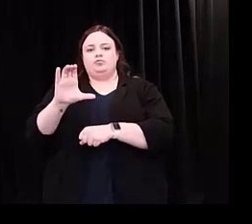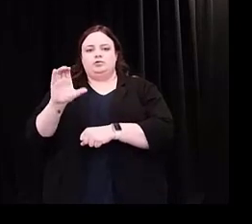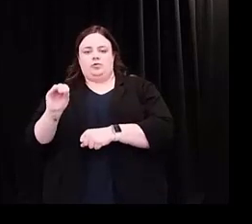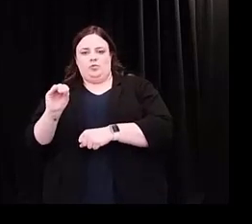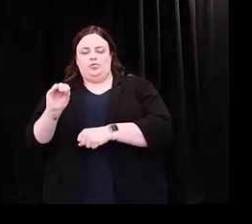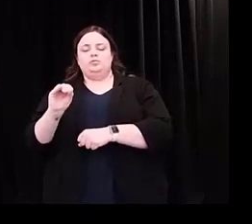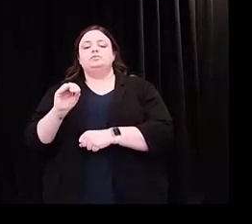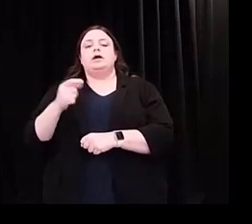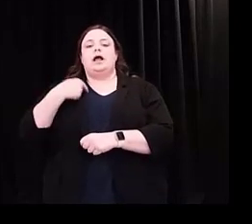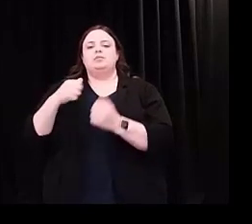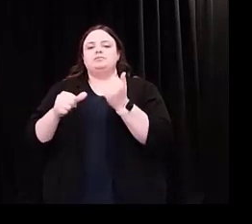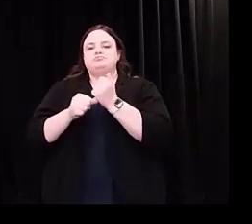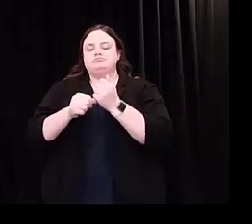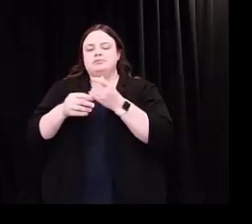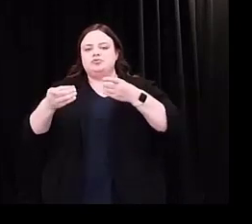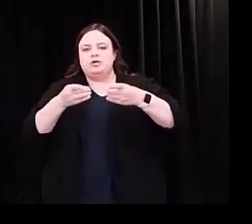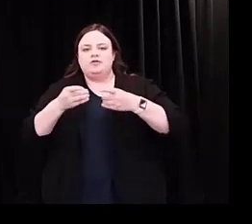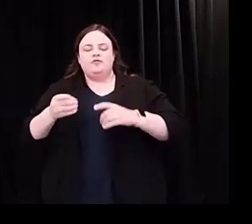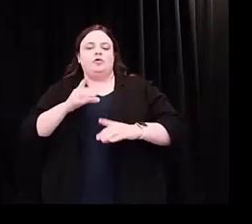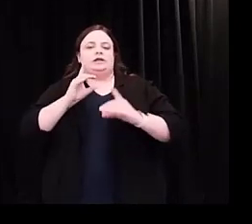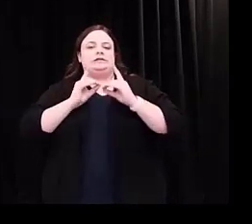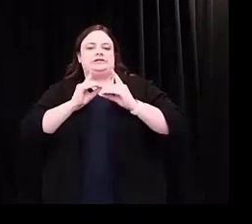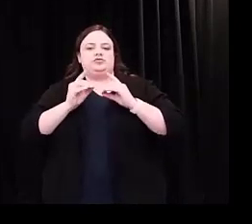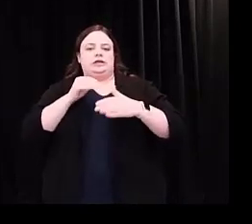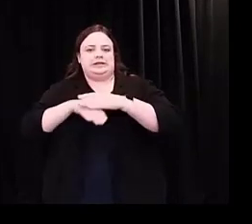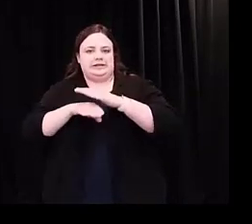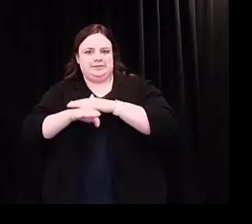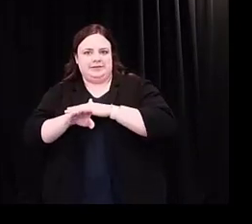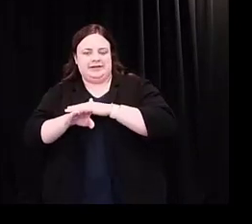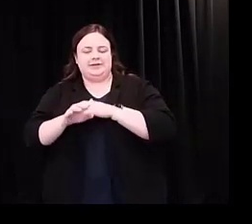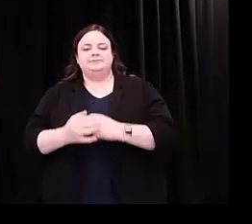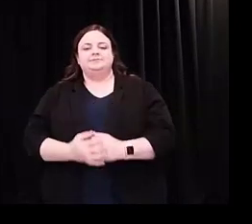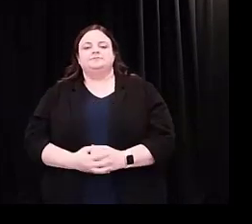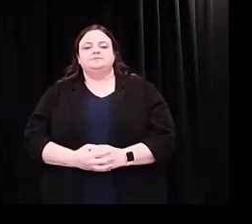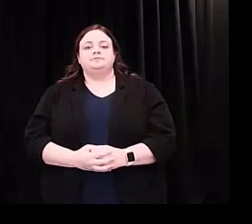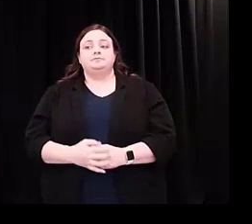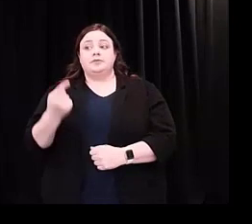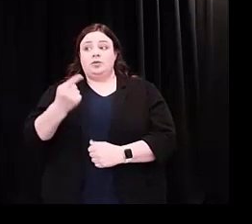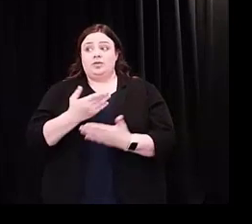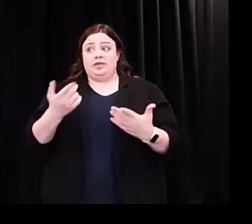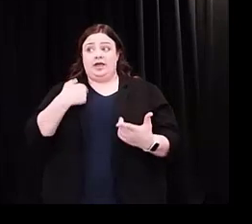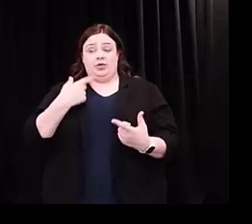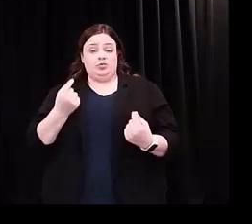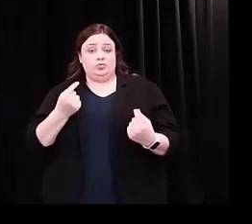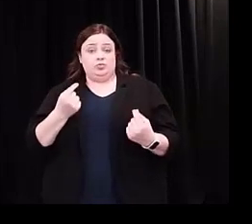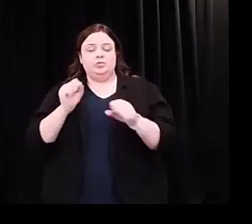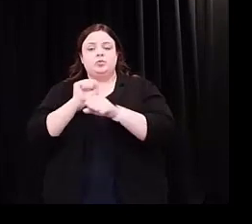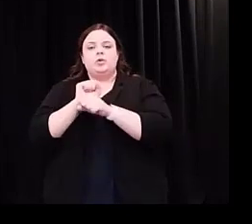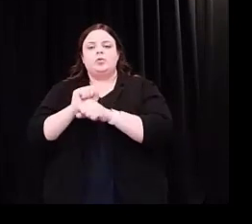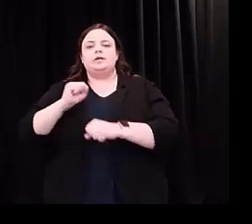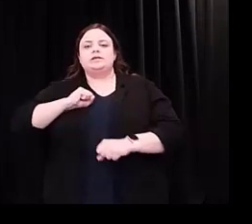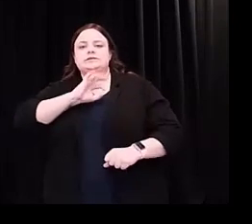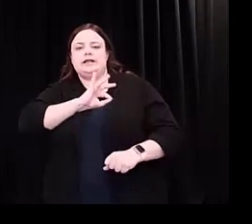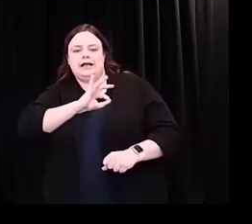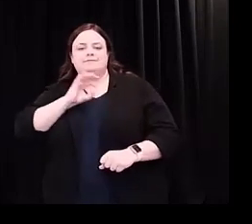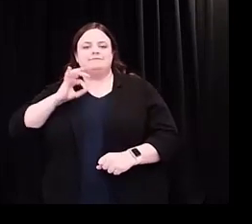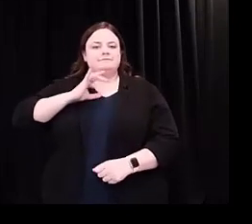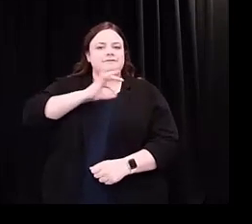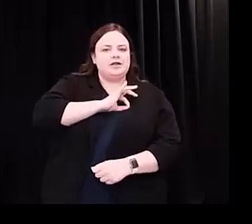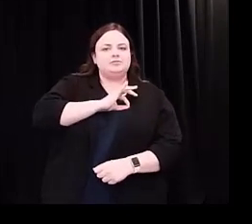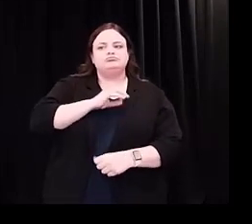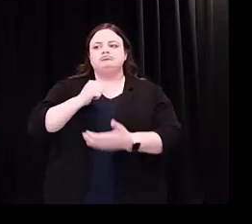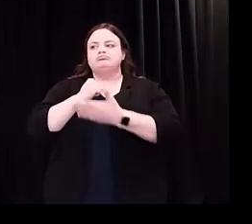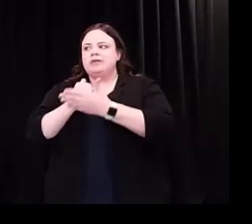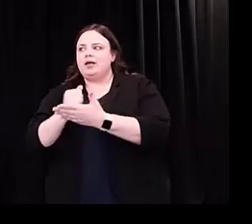the Assistant Director of Digital Accessibility. One of the things I get to do is work with staff and faculty to help make their content,